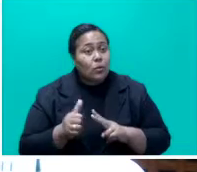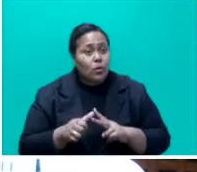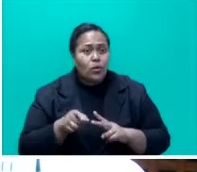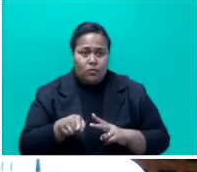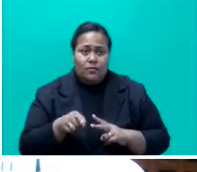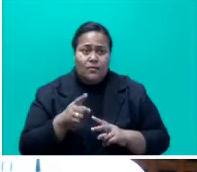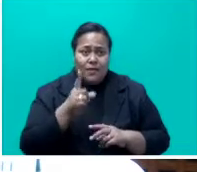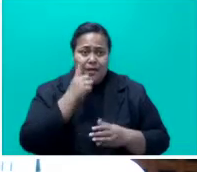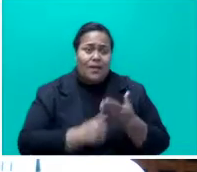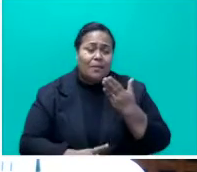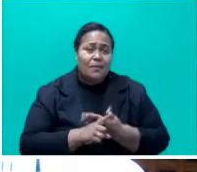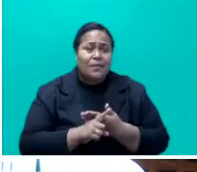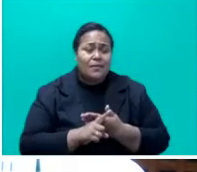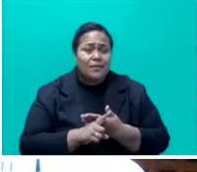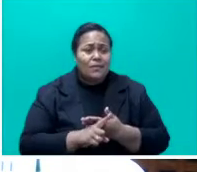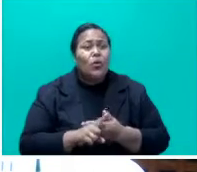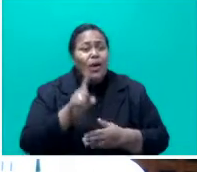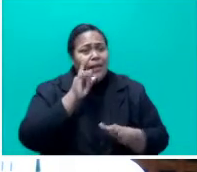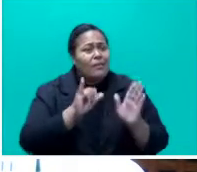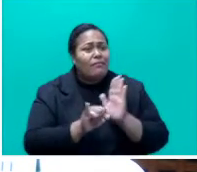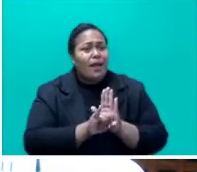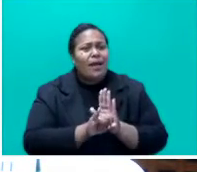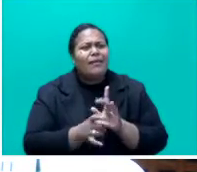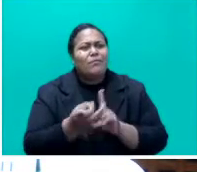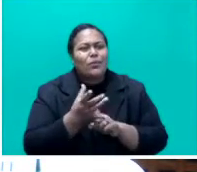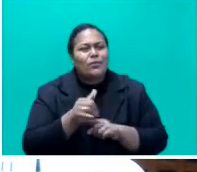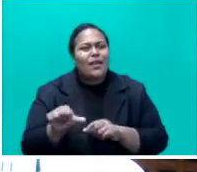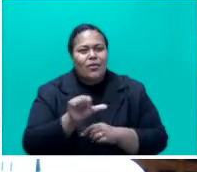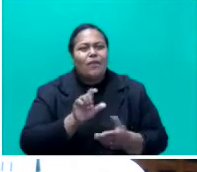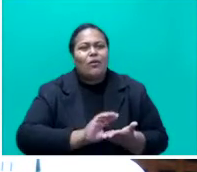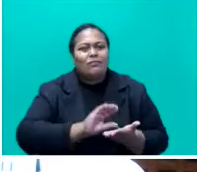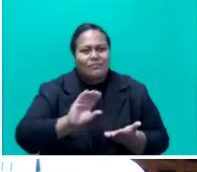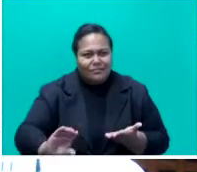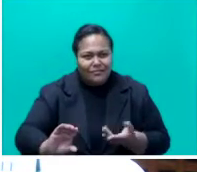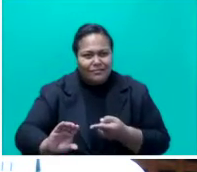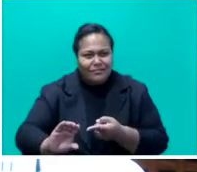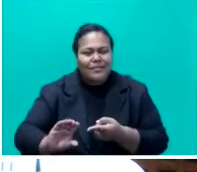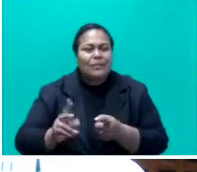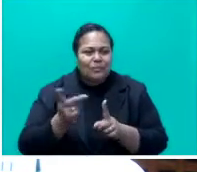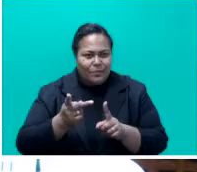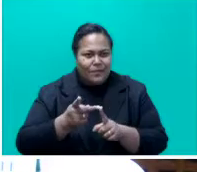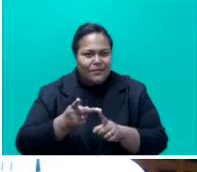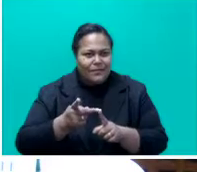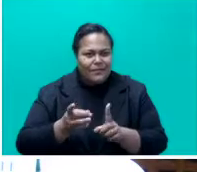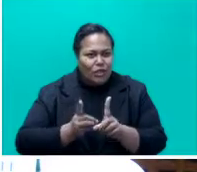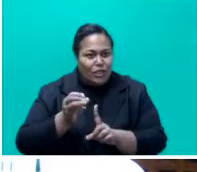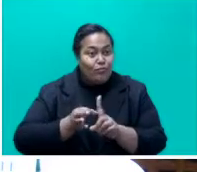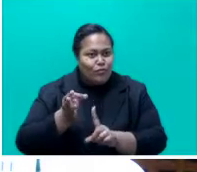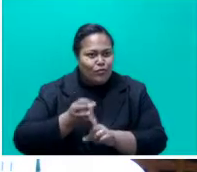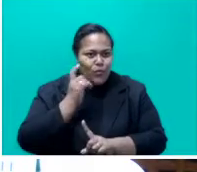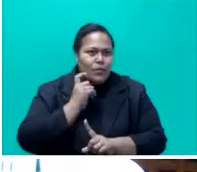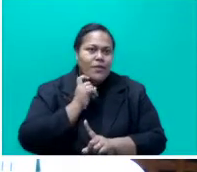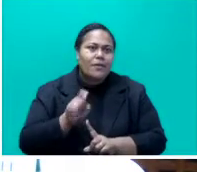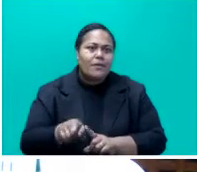identification of the key priority areas for the allocation of this funding. For the high-risk